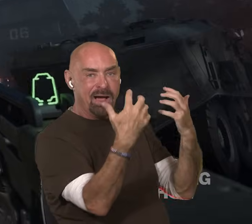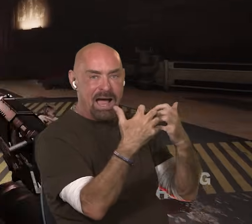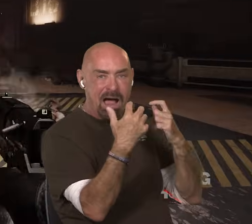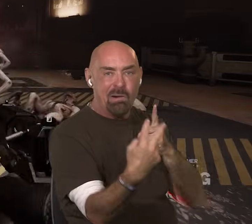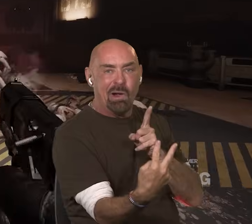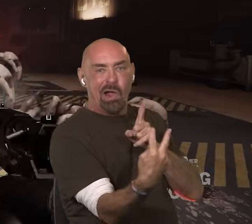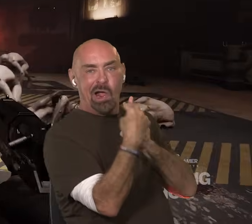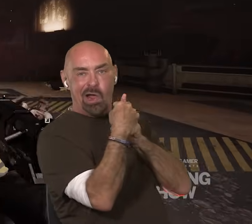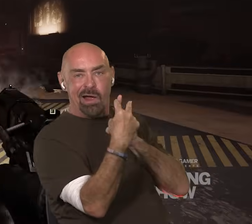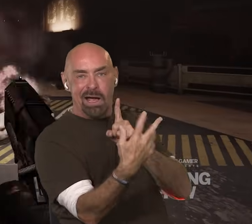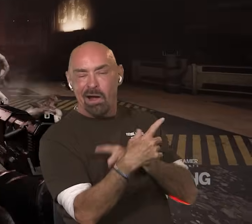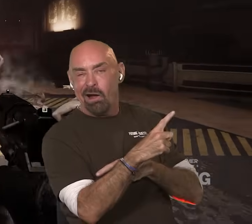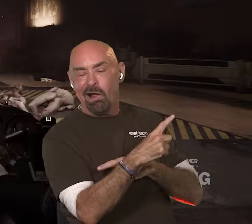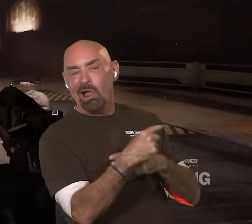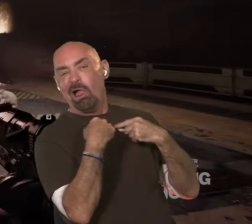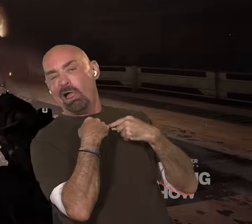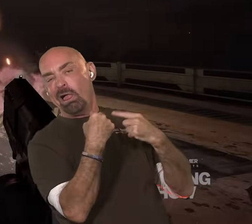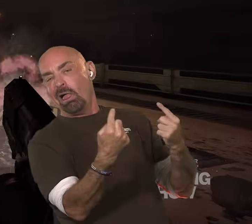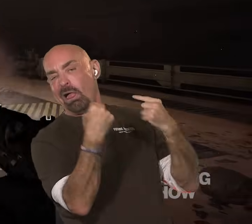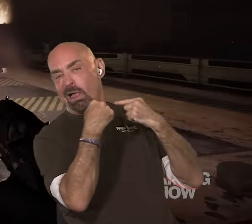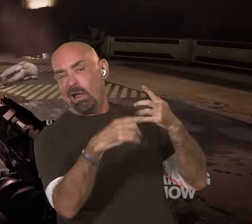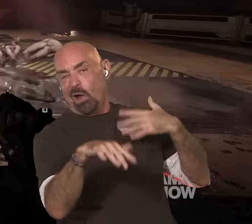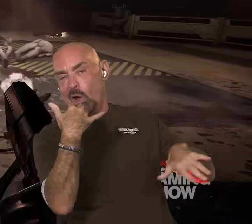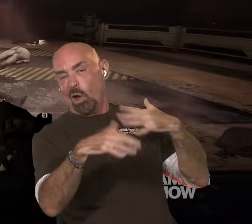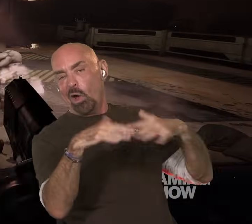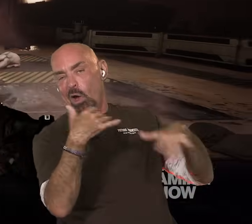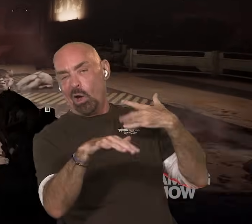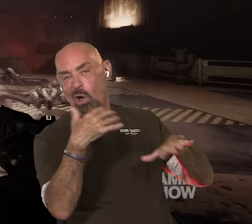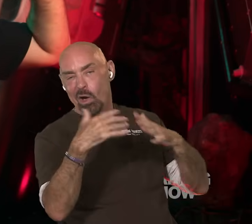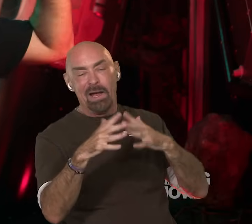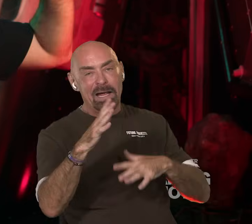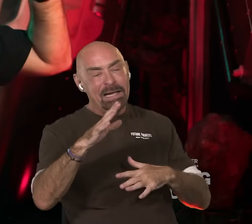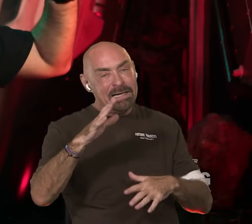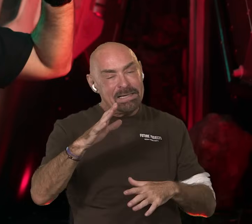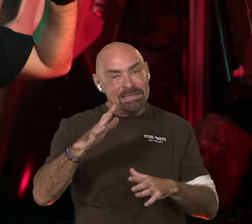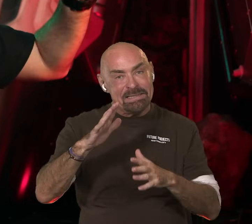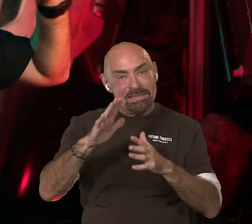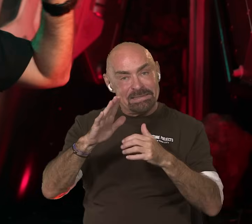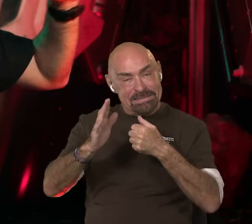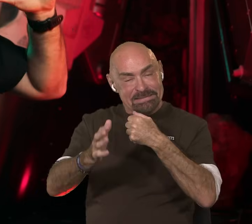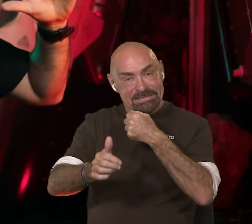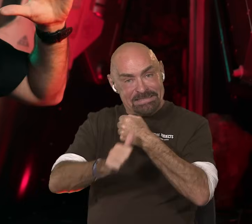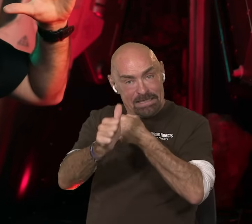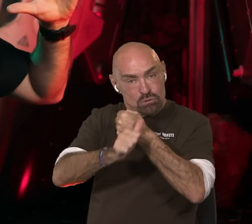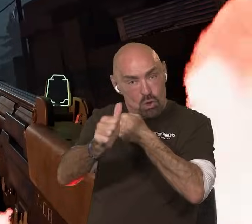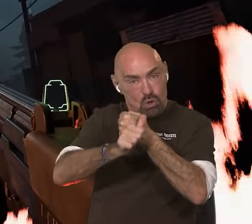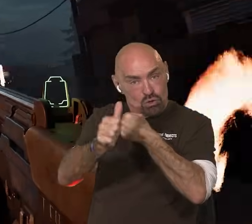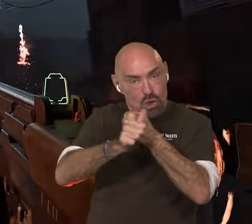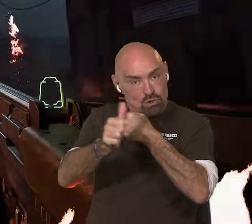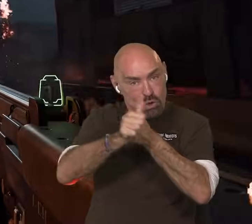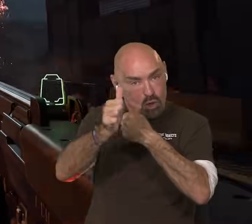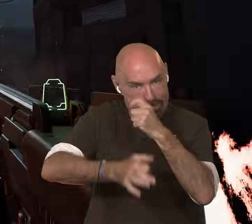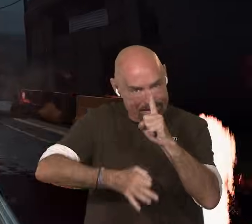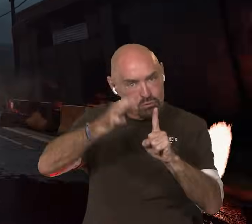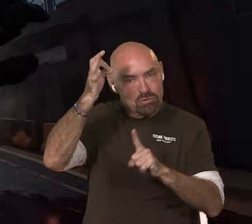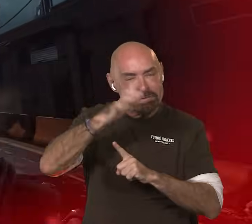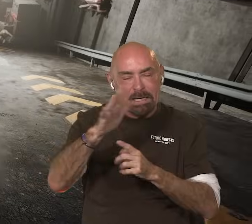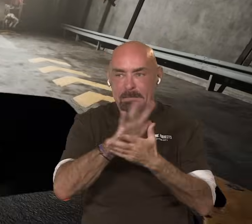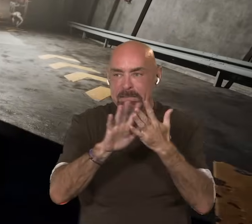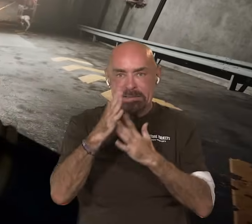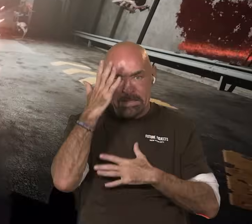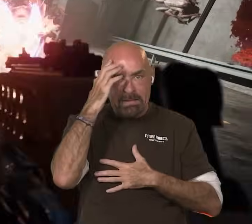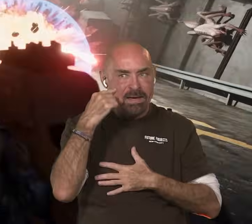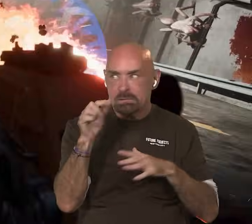so the cone of danger has essentially increased dramatically. Anywhere on screen Zeds can be, so I have to kind of keep my head